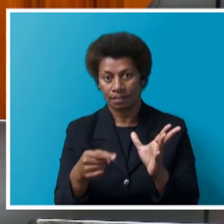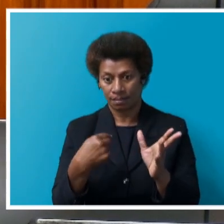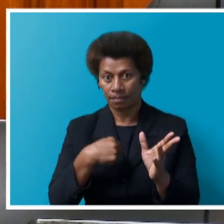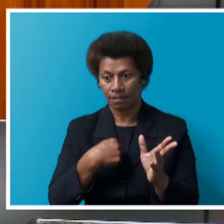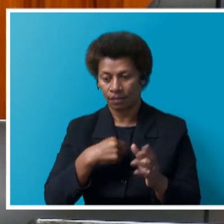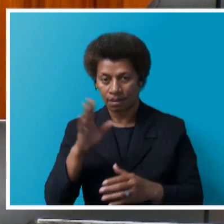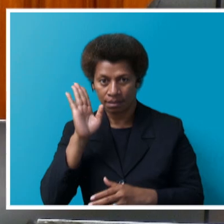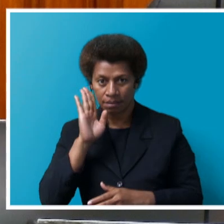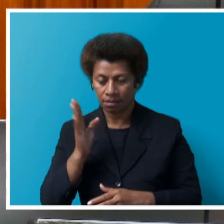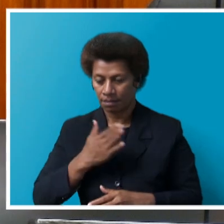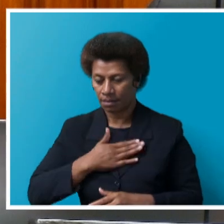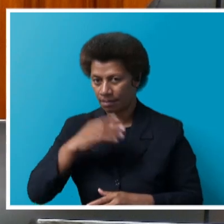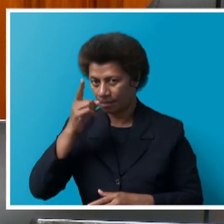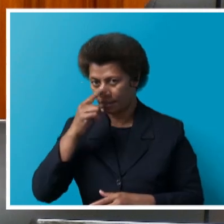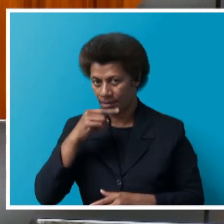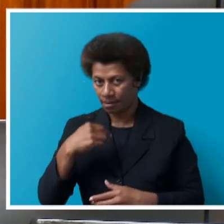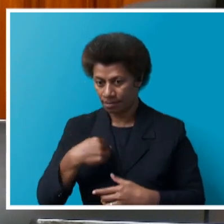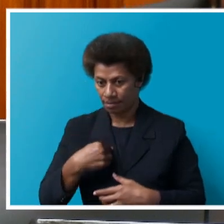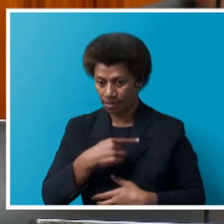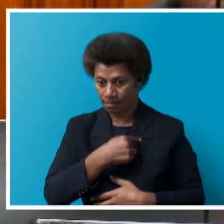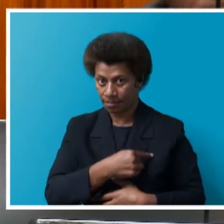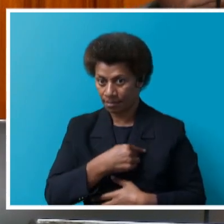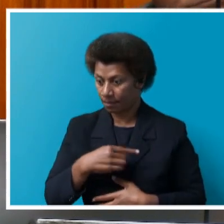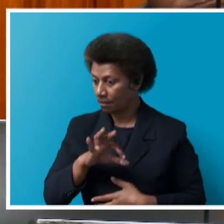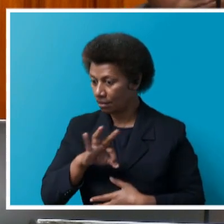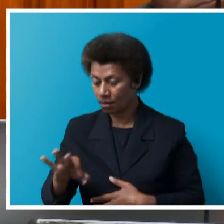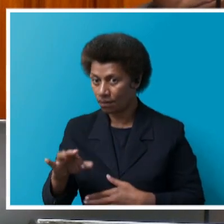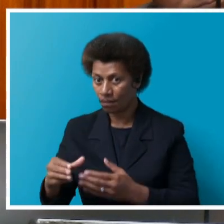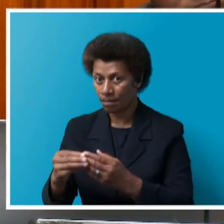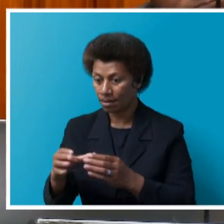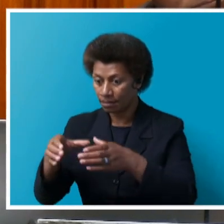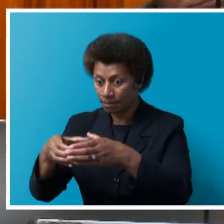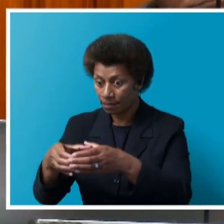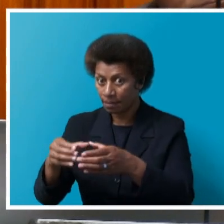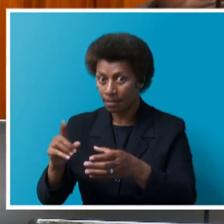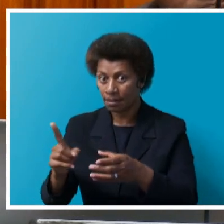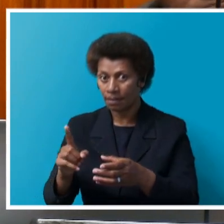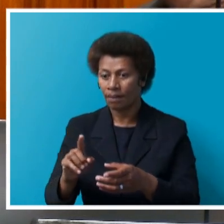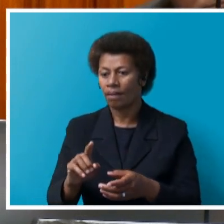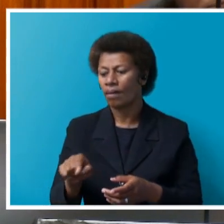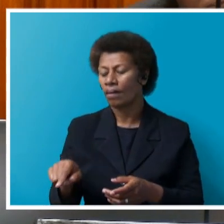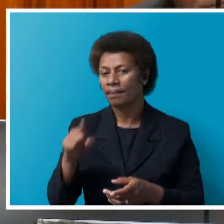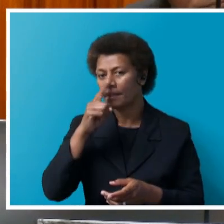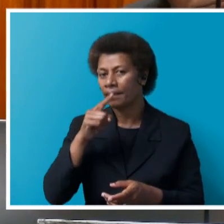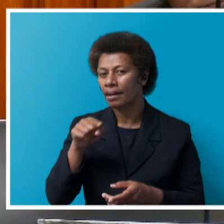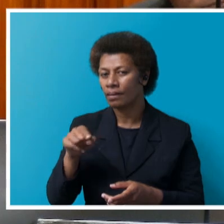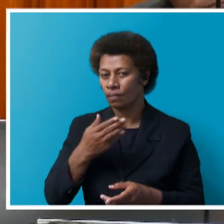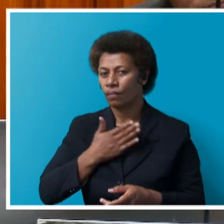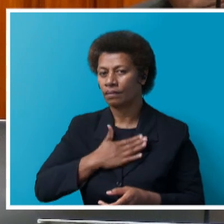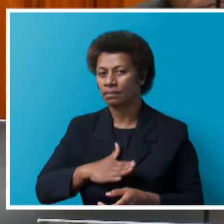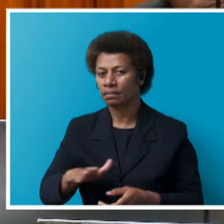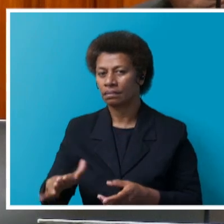listen to them. My allegiance is not to a particular party for the sake of politics, but to the will and well-being of the people. In